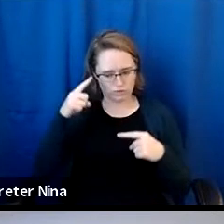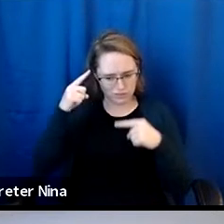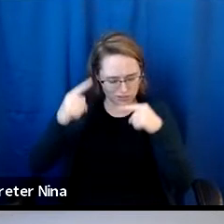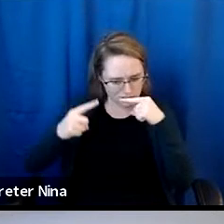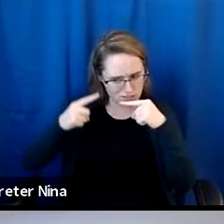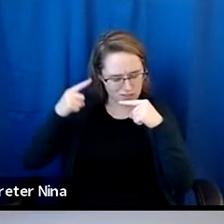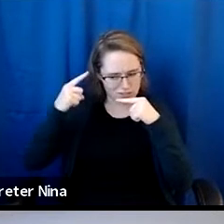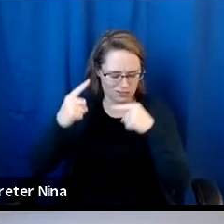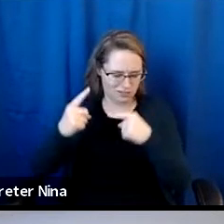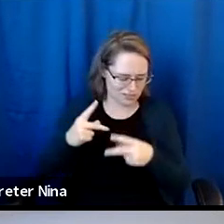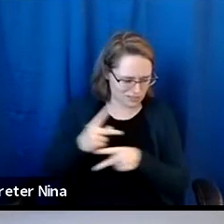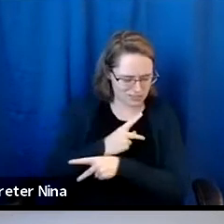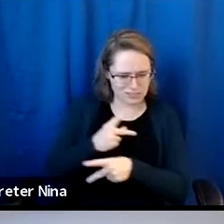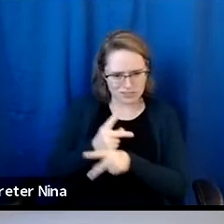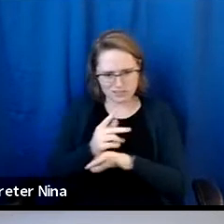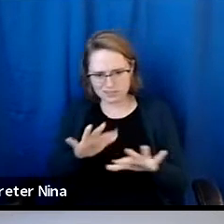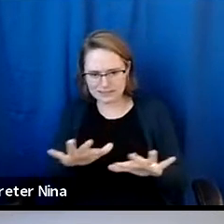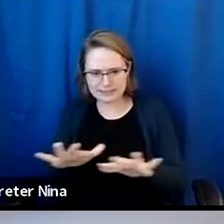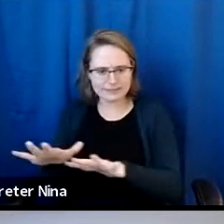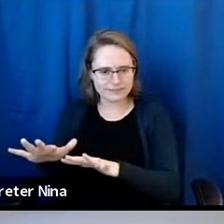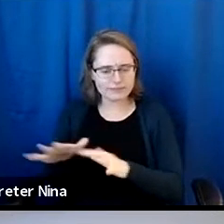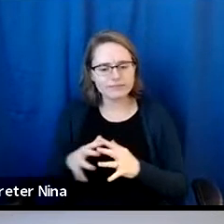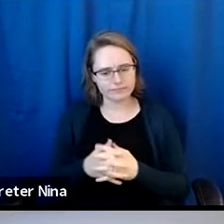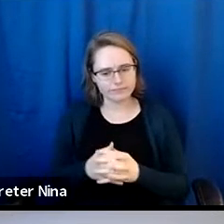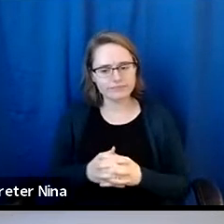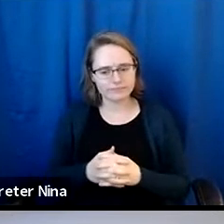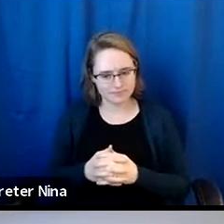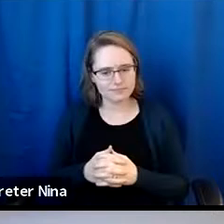to figure out.